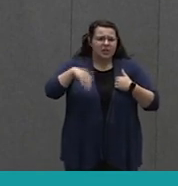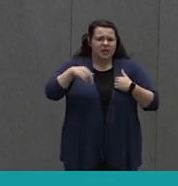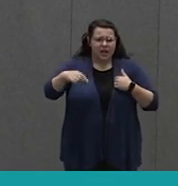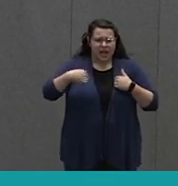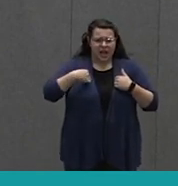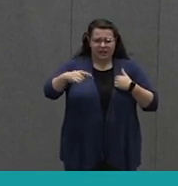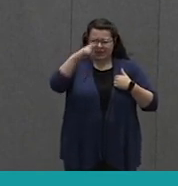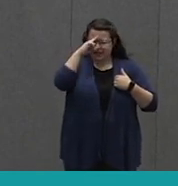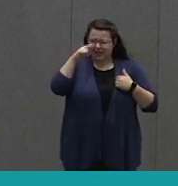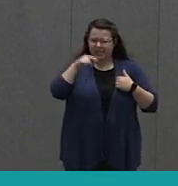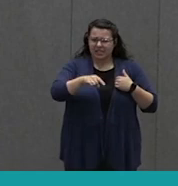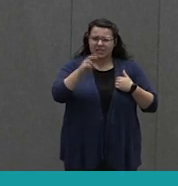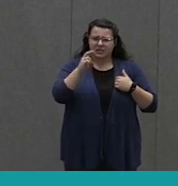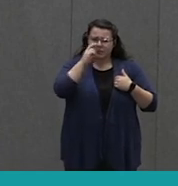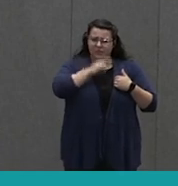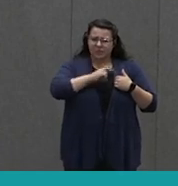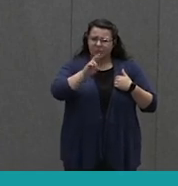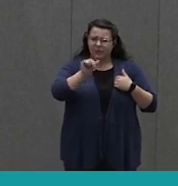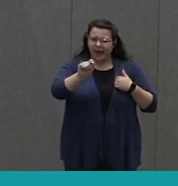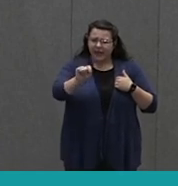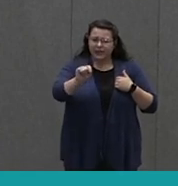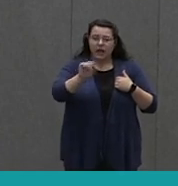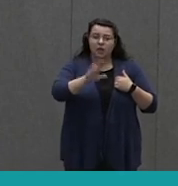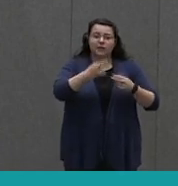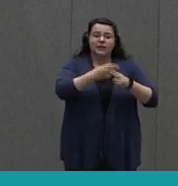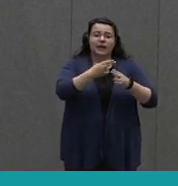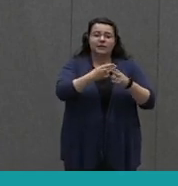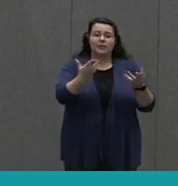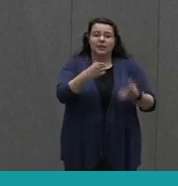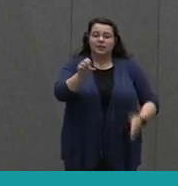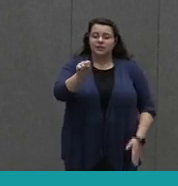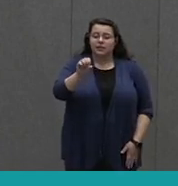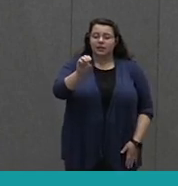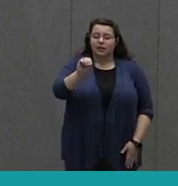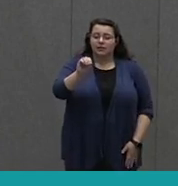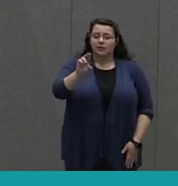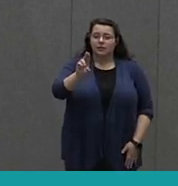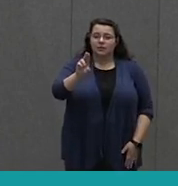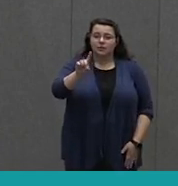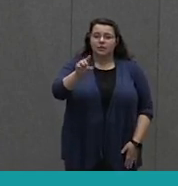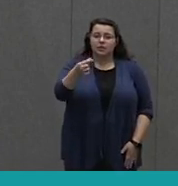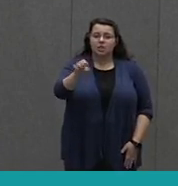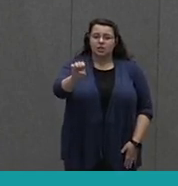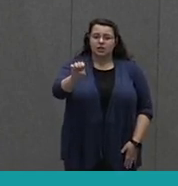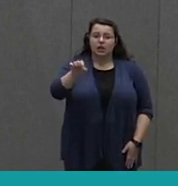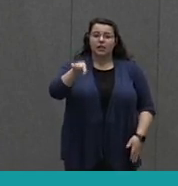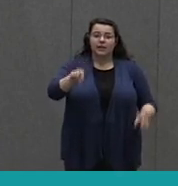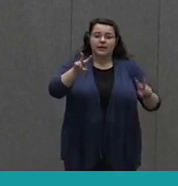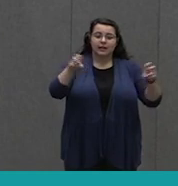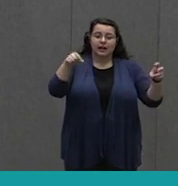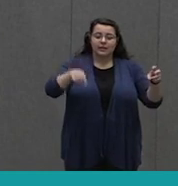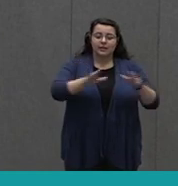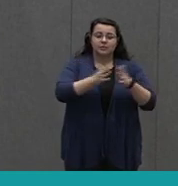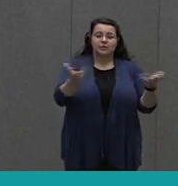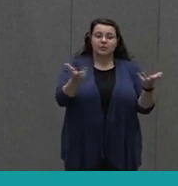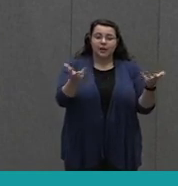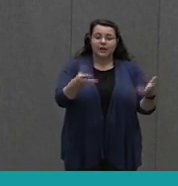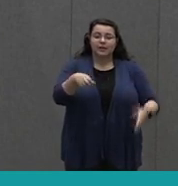little rat. And her name is Smudge. The title of this book is